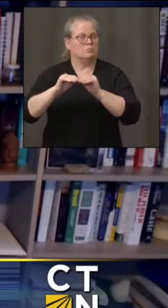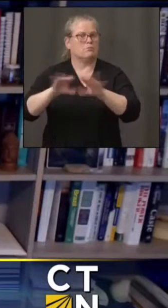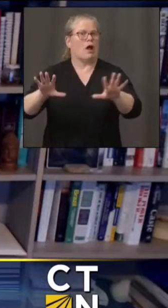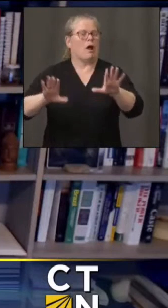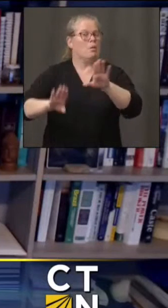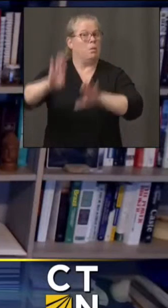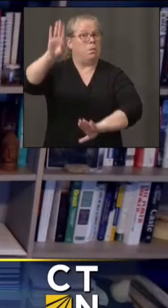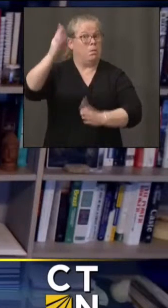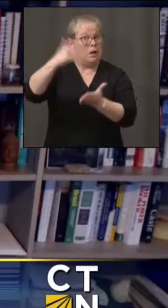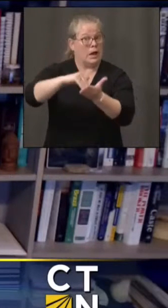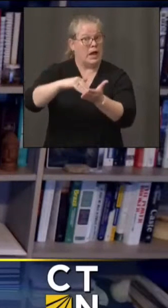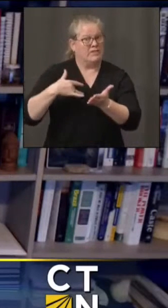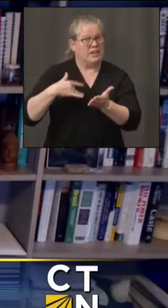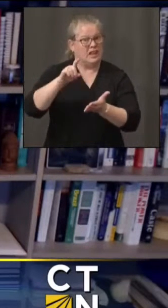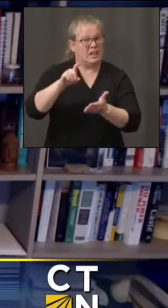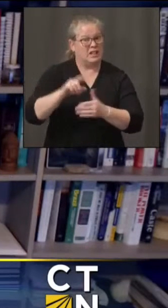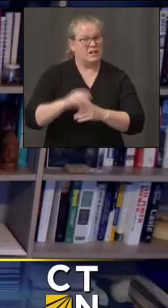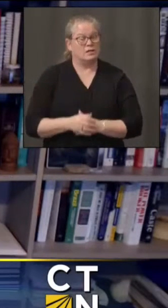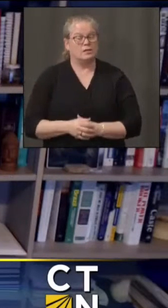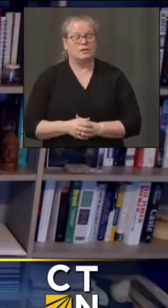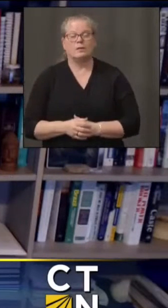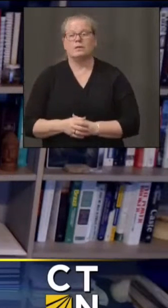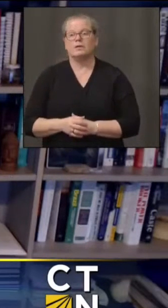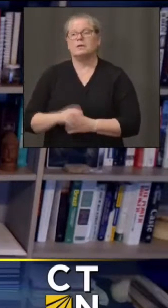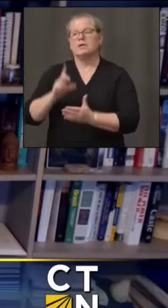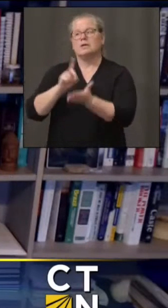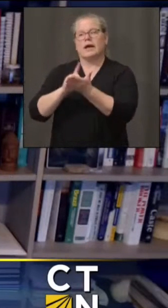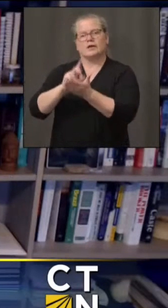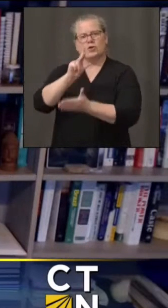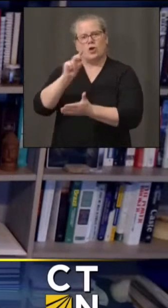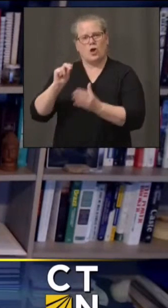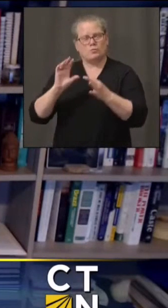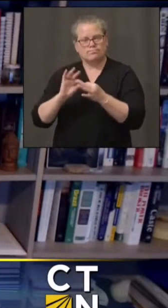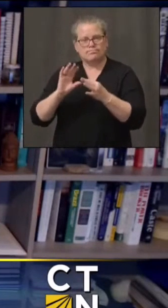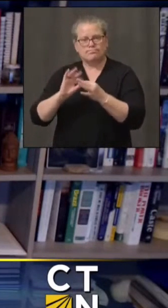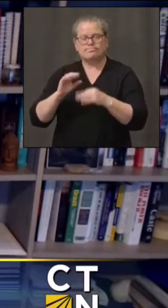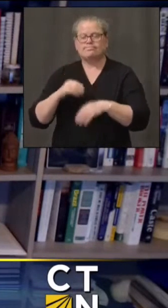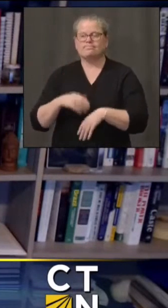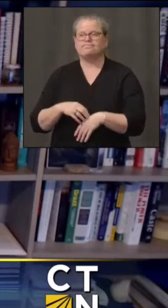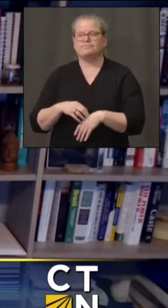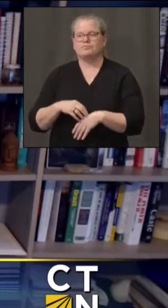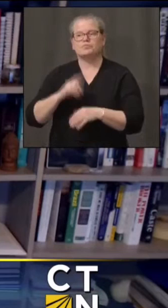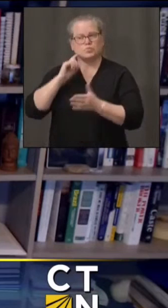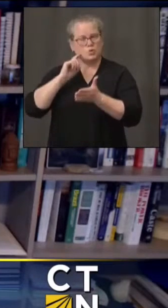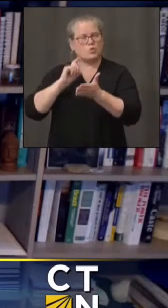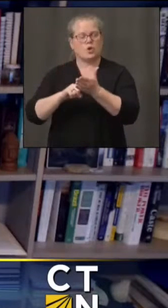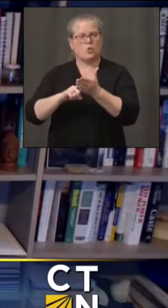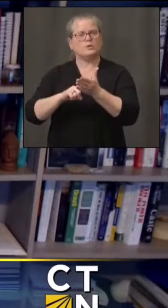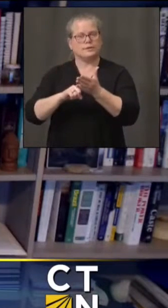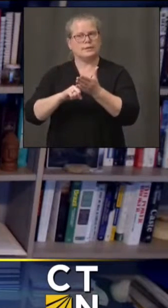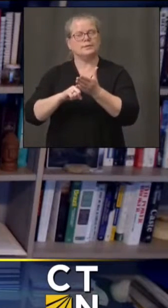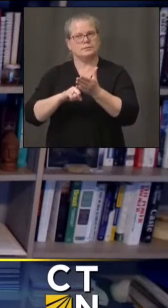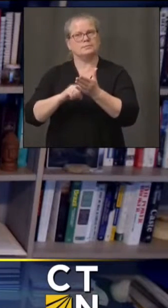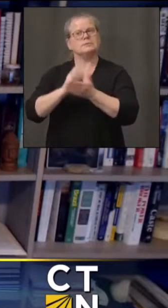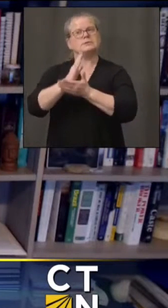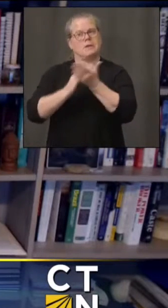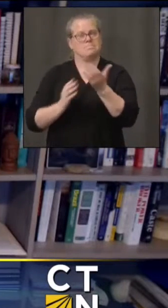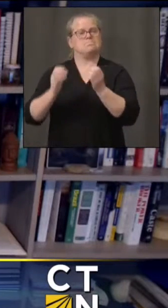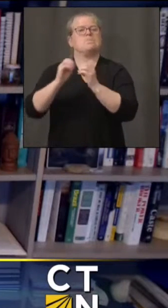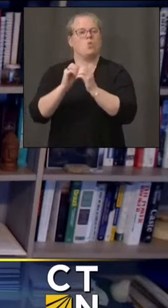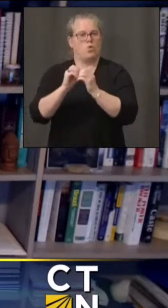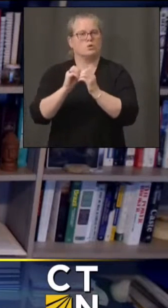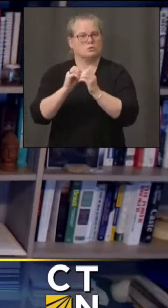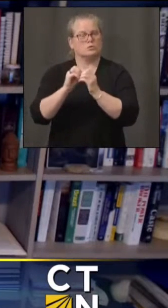And what and this is certainly very different from what we had experienced back in March